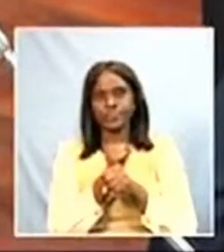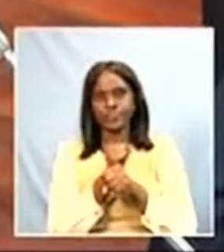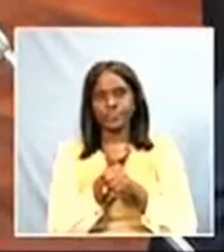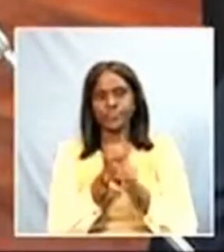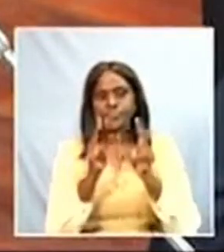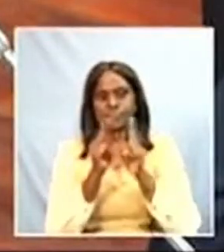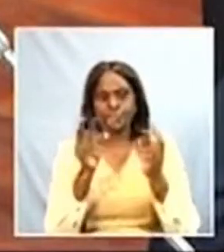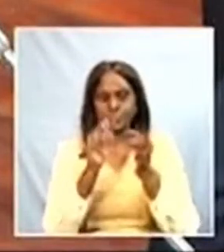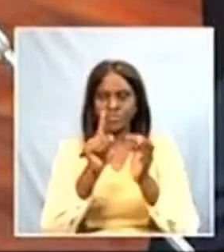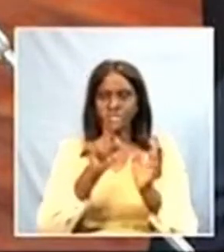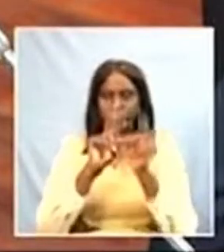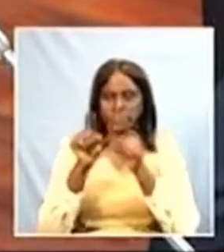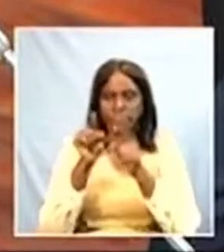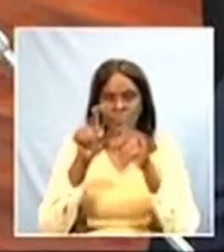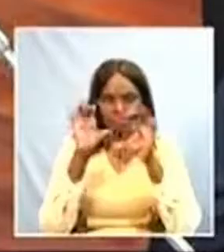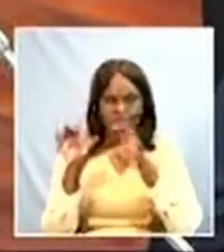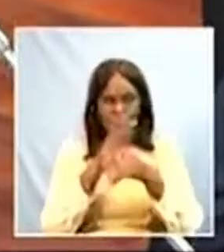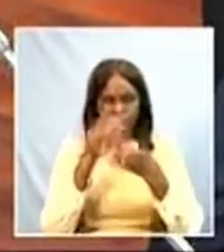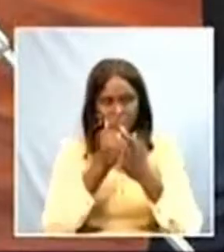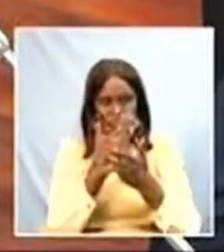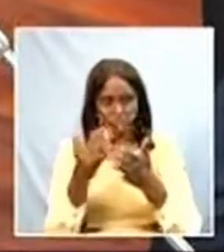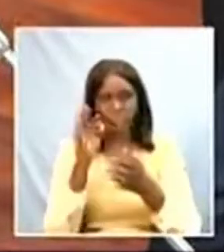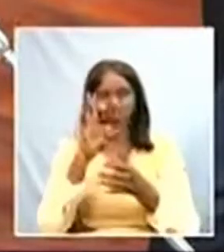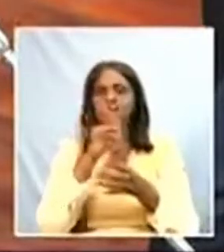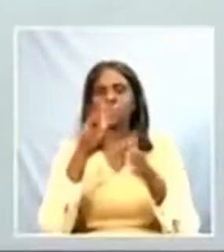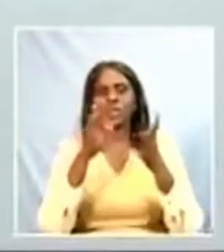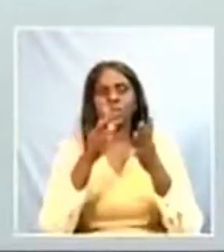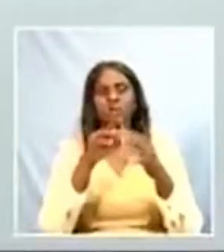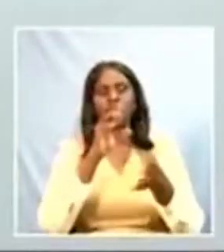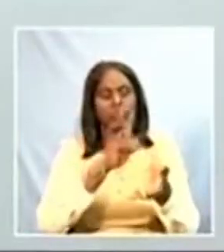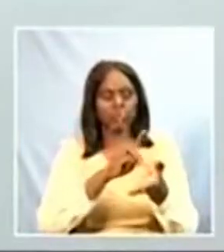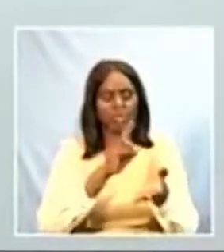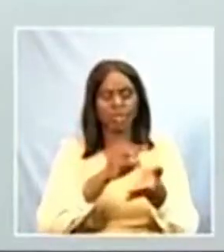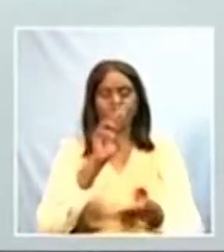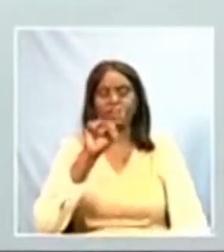So if you go there, you do wrong things, we are not going to allow. Dr. Mwanza.